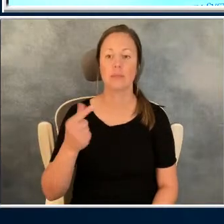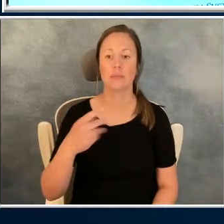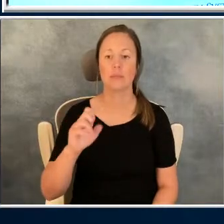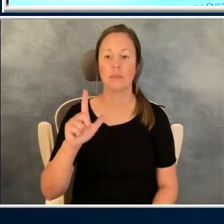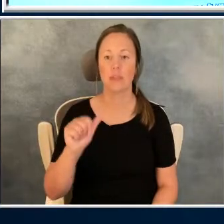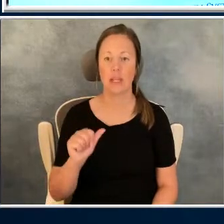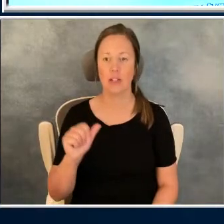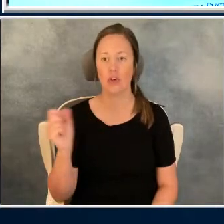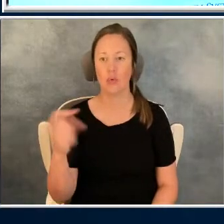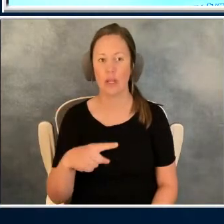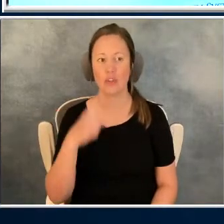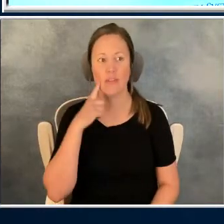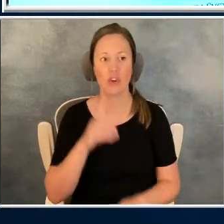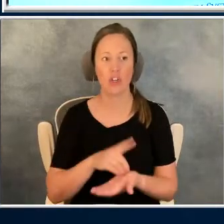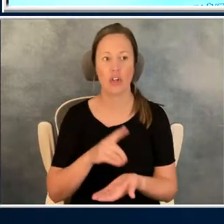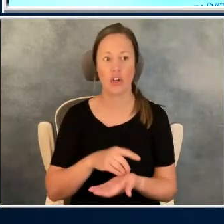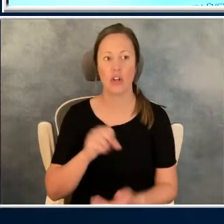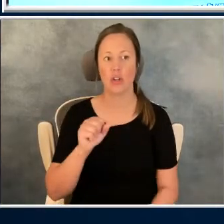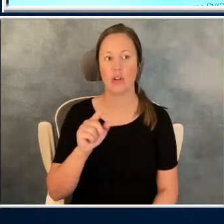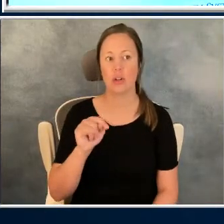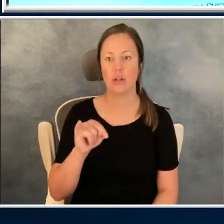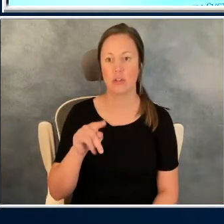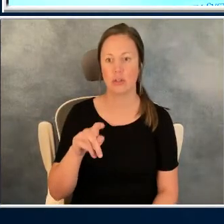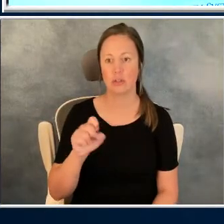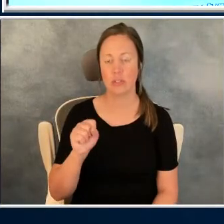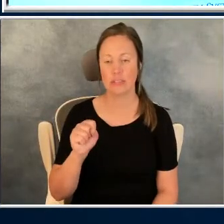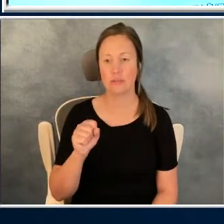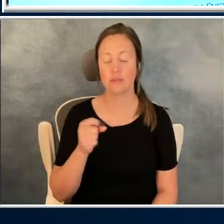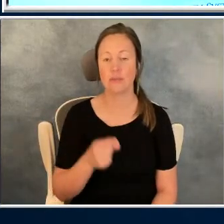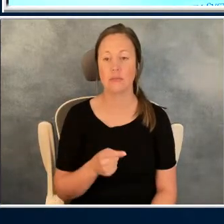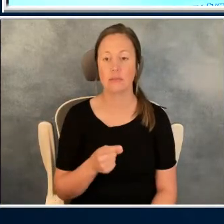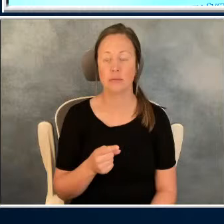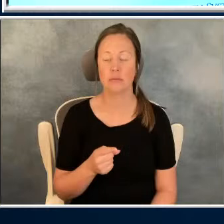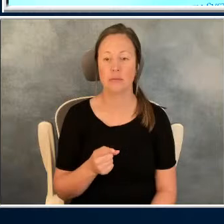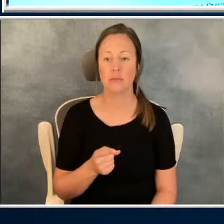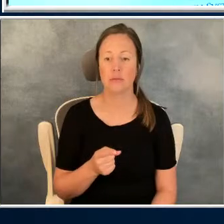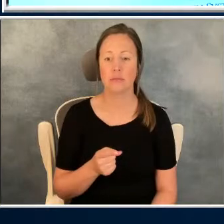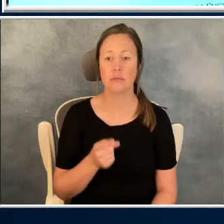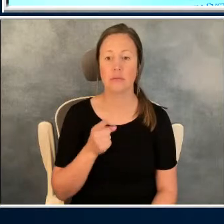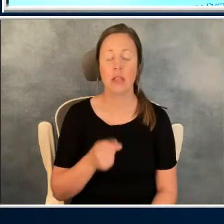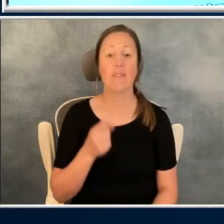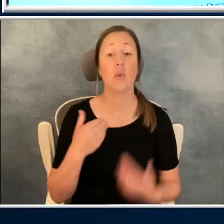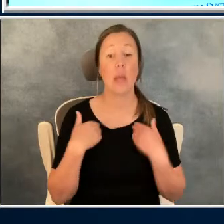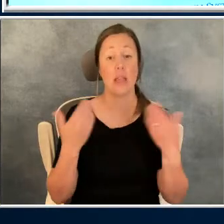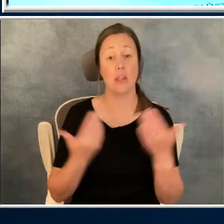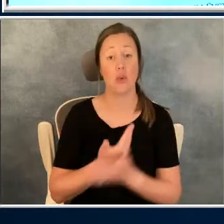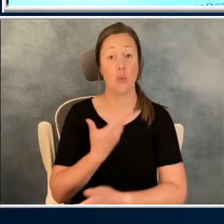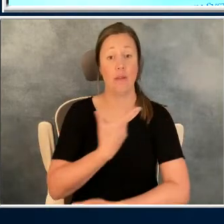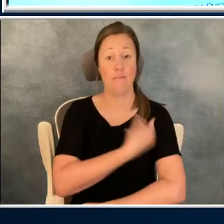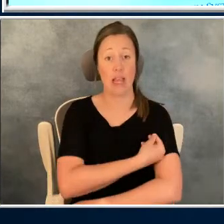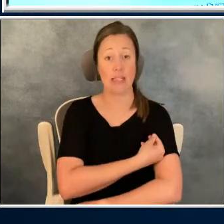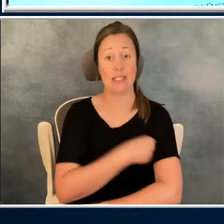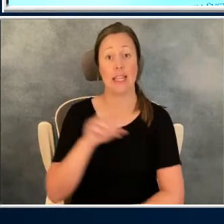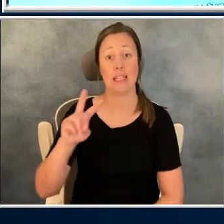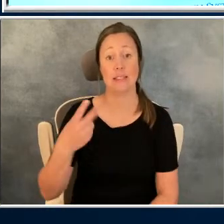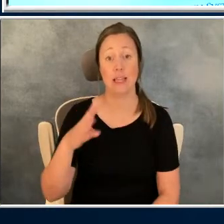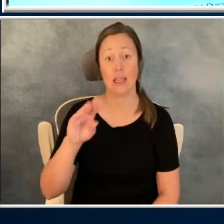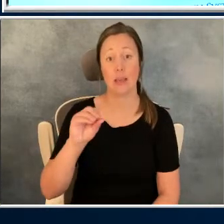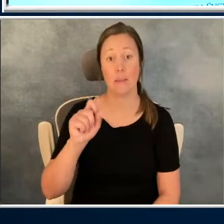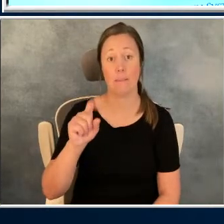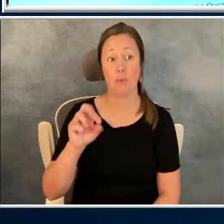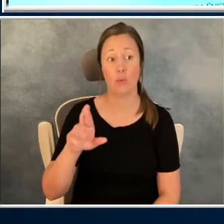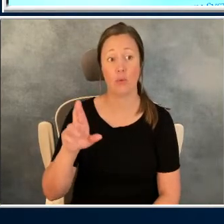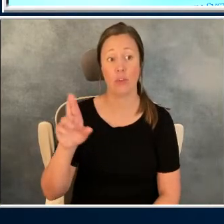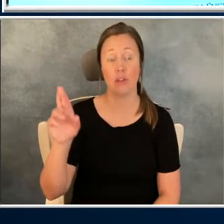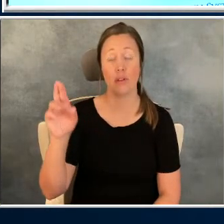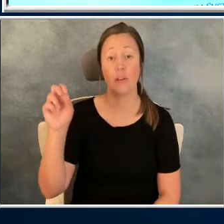Yeah, you go right ahead. Bring it on. She wants to know, Dr. Stites, have you had the new vaccine, second booster? I have. I've had 2